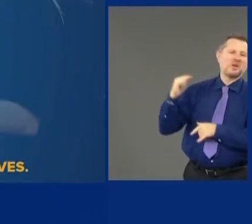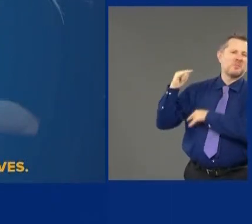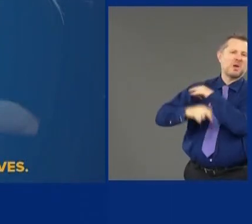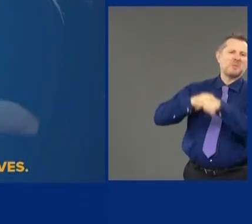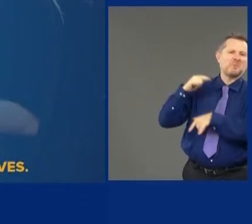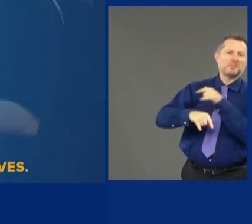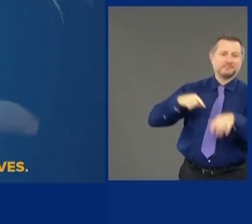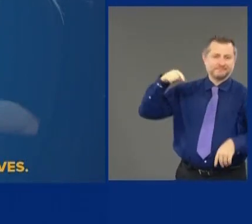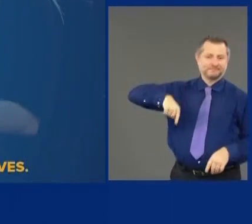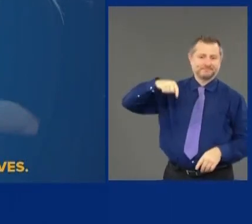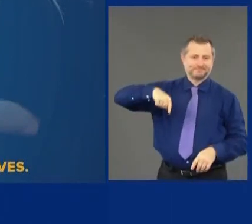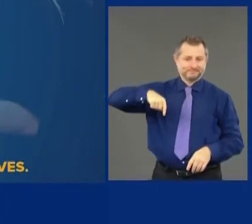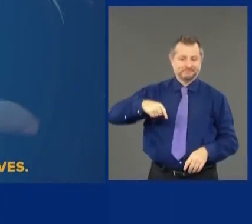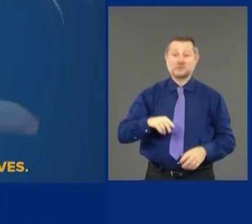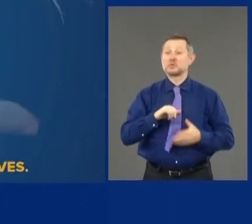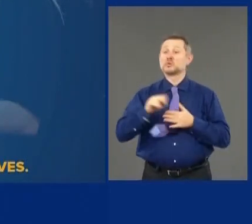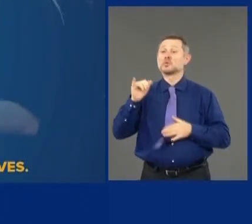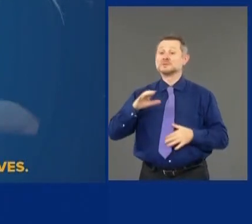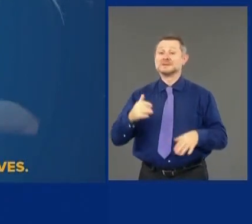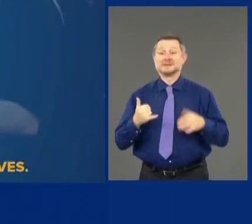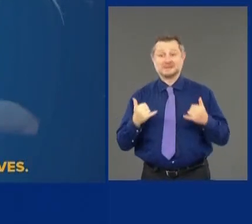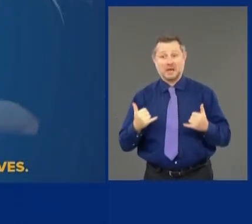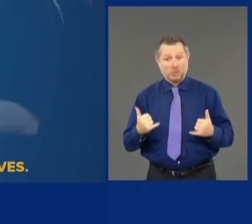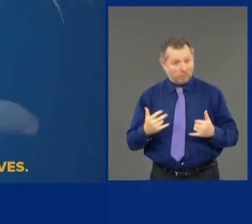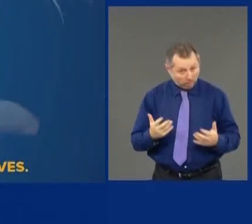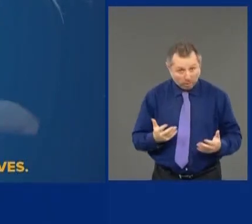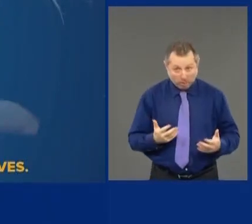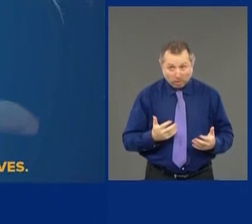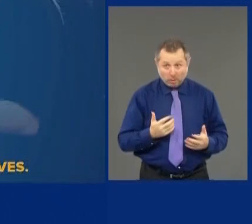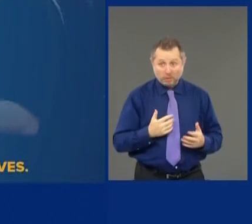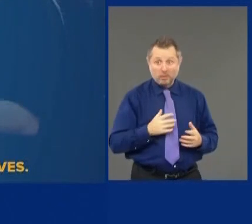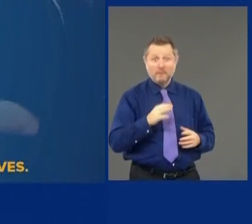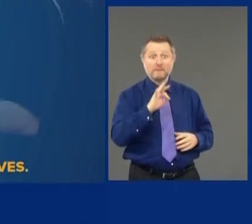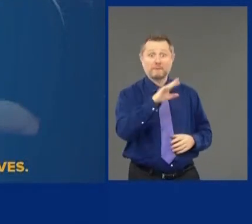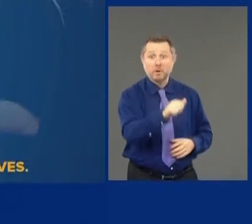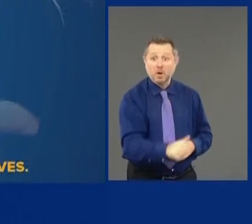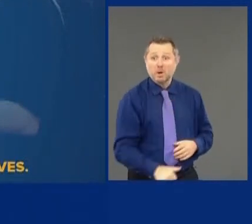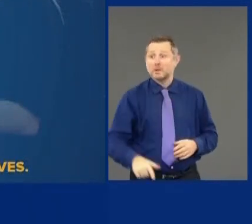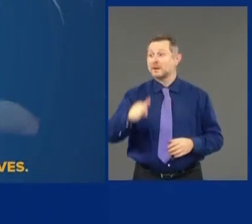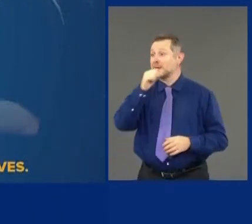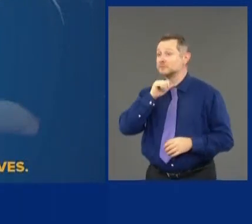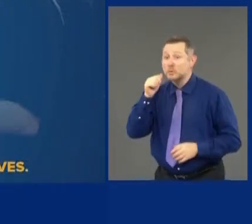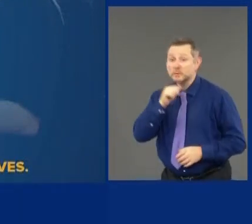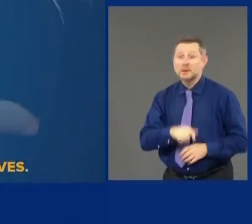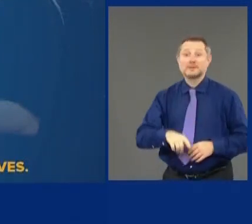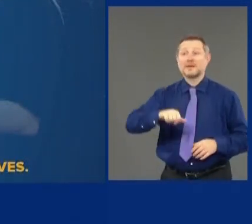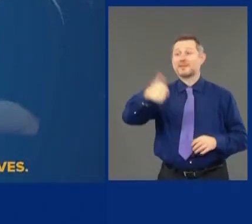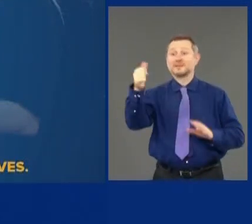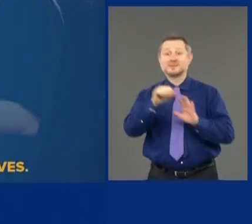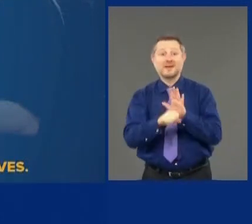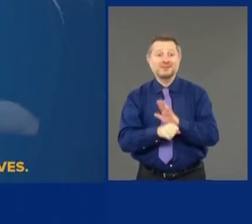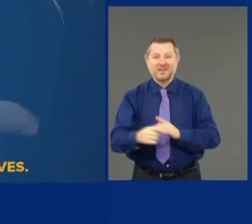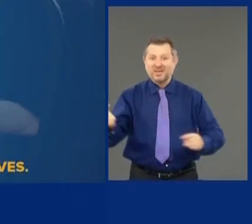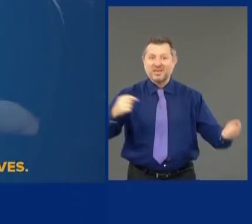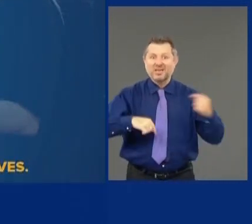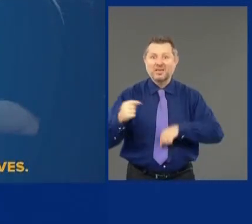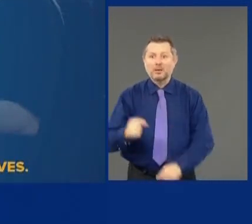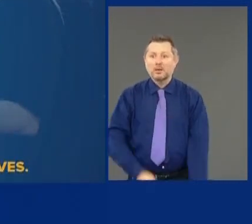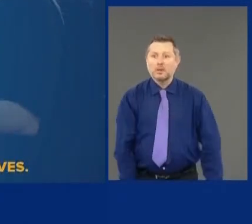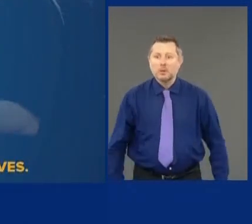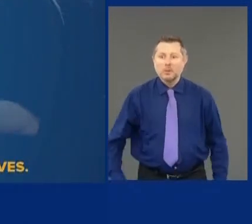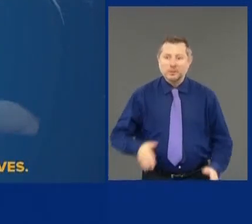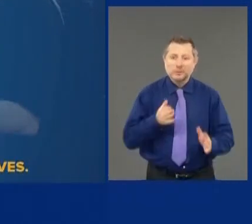Now we can get infected by people coming from Florida, Arizona, other states through our